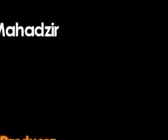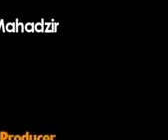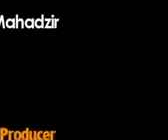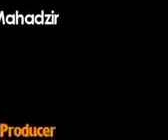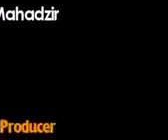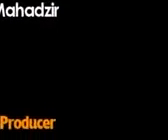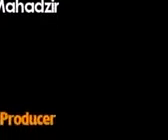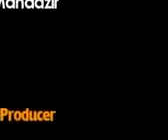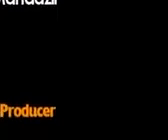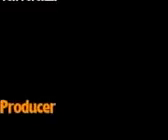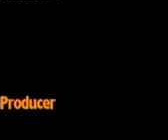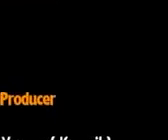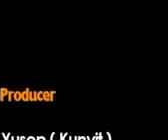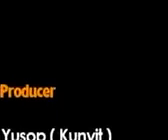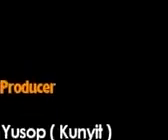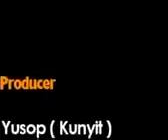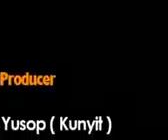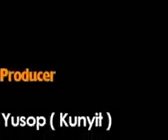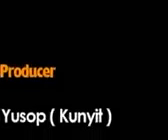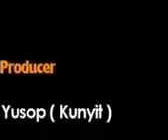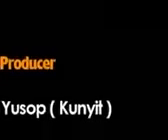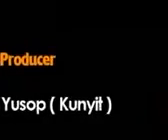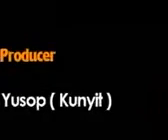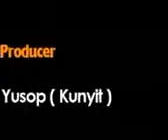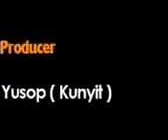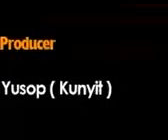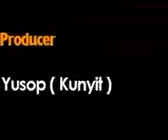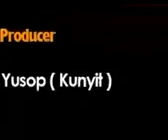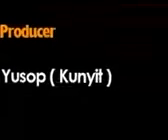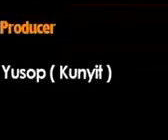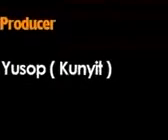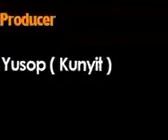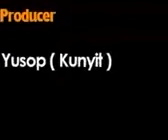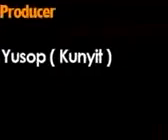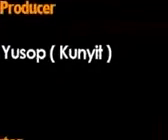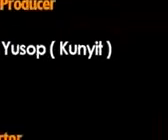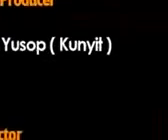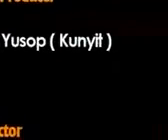the liquid inside, the volume for that rise.